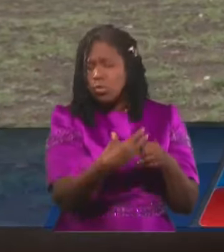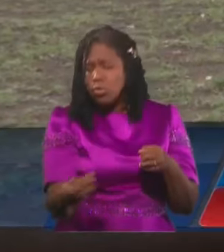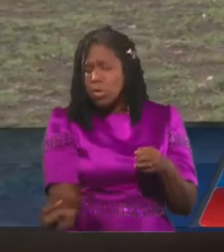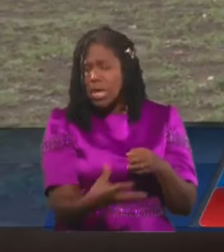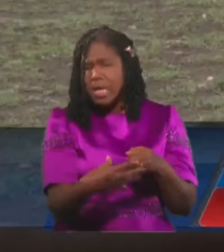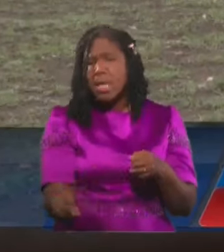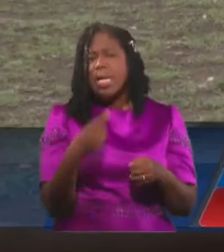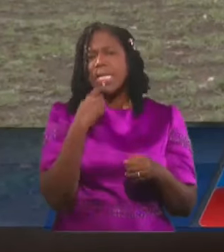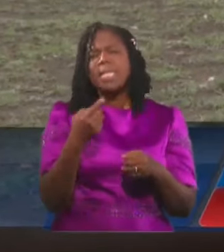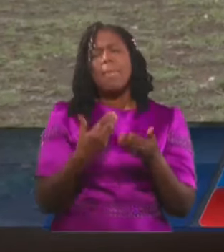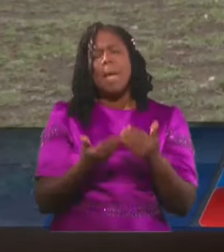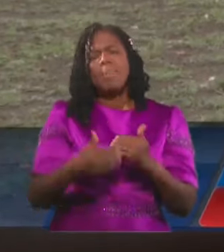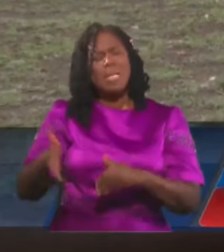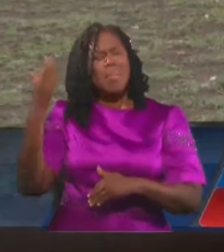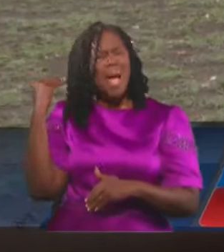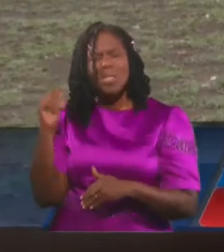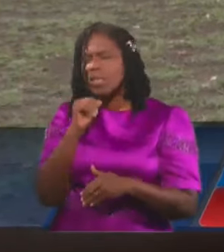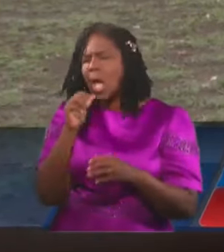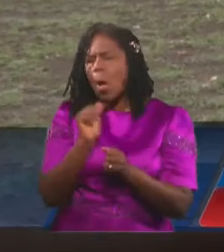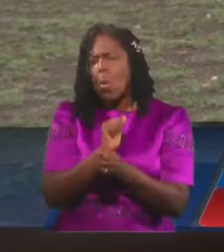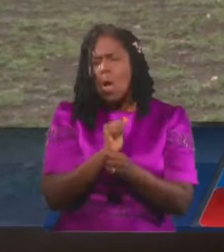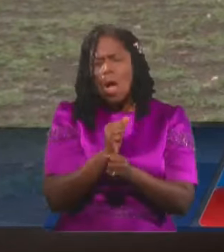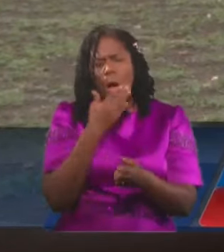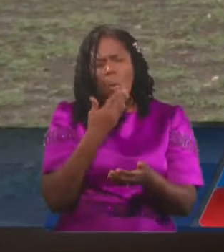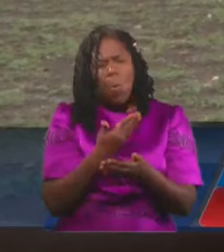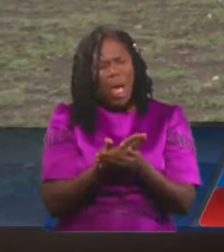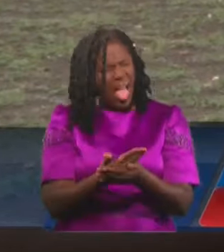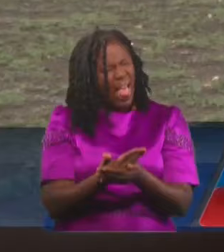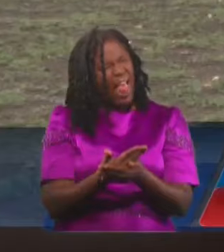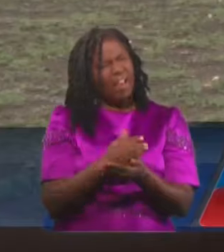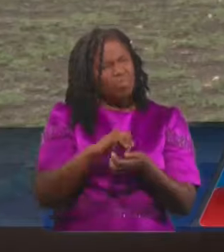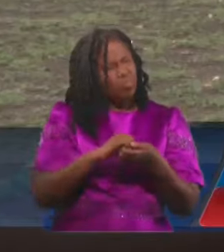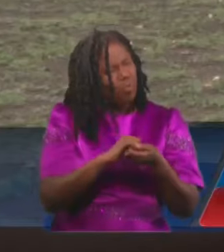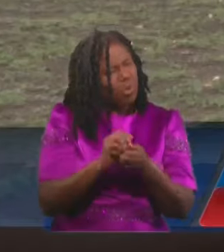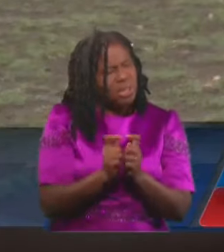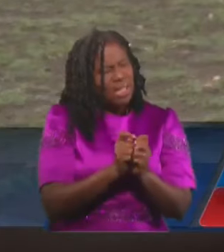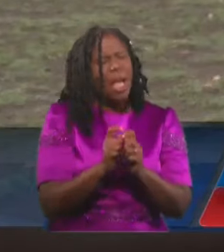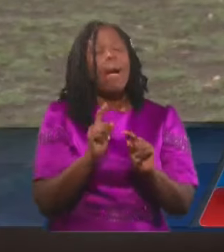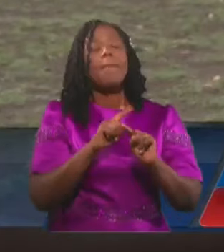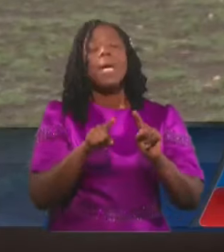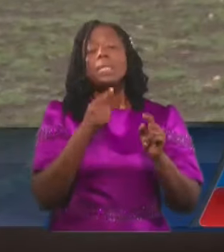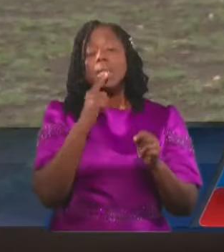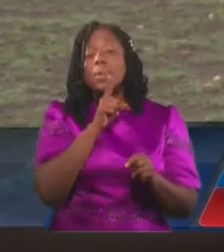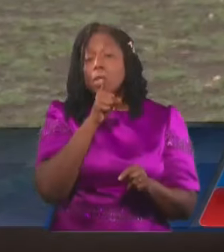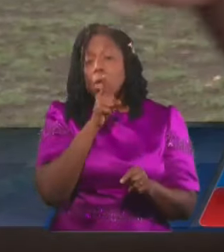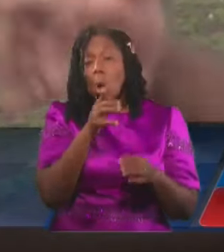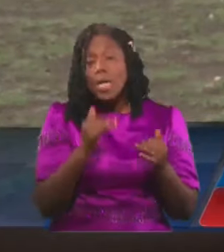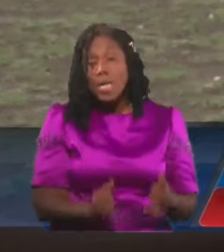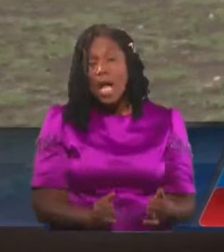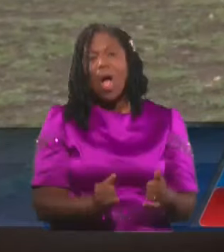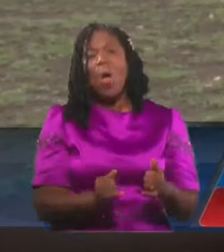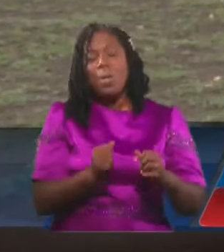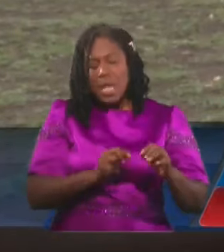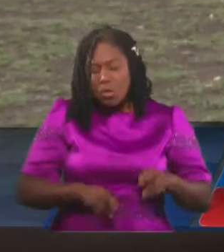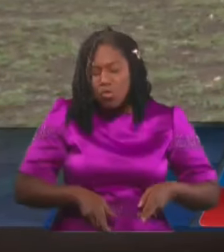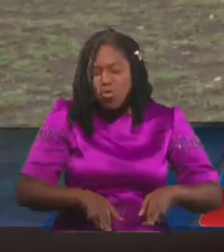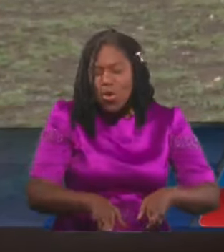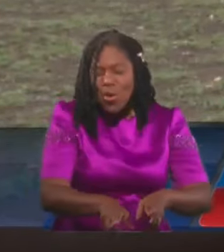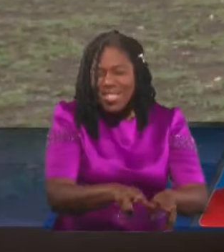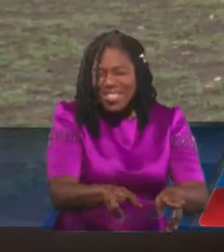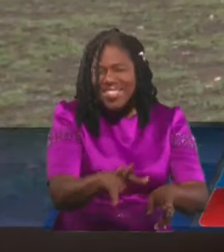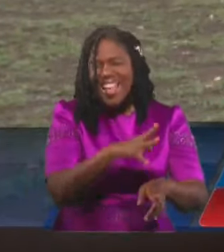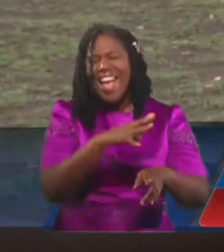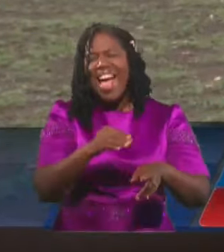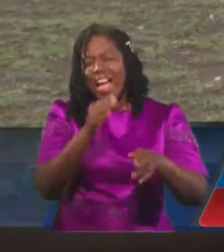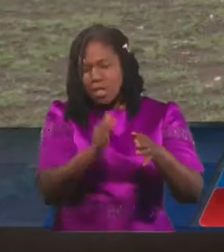in the past. So we're making sure that our local roads and drains are in coordination with theirs, and